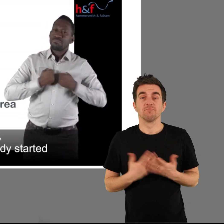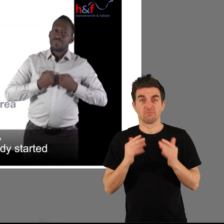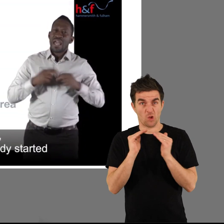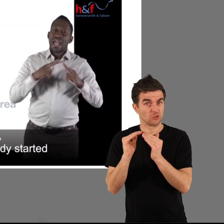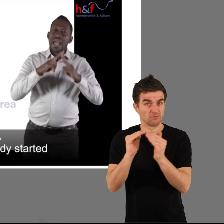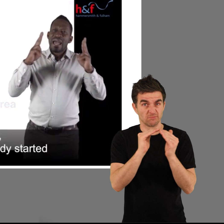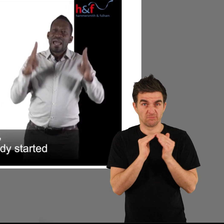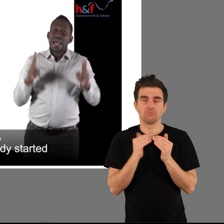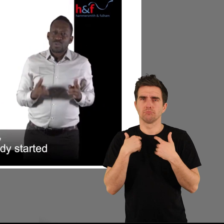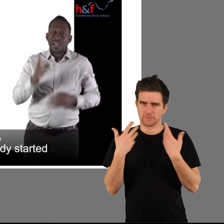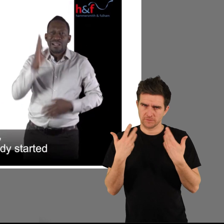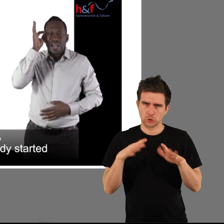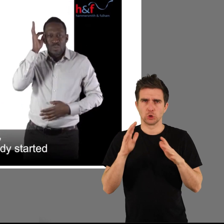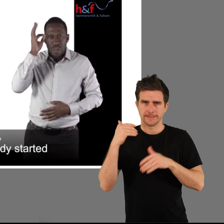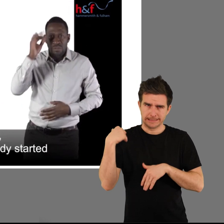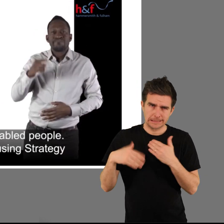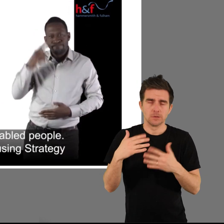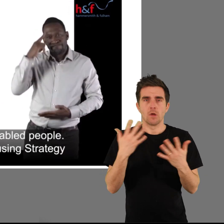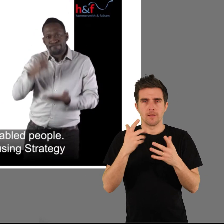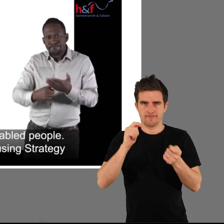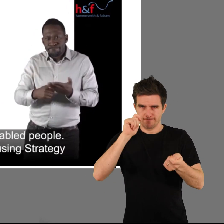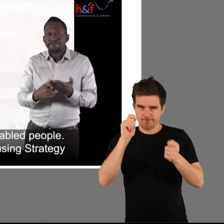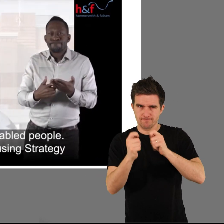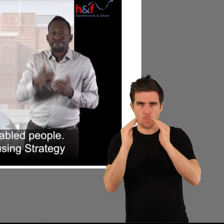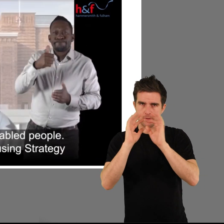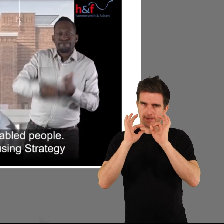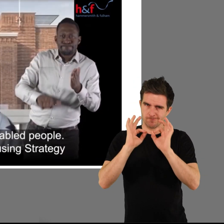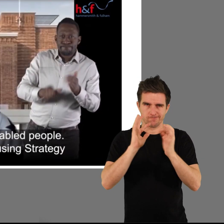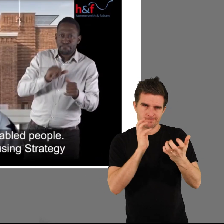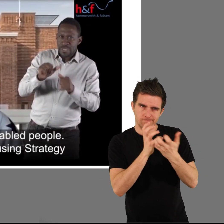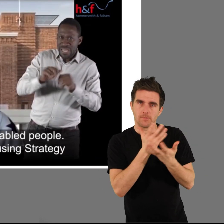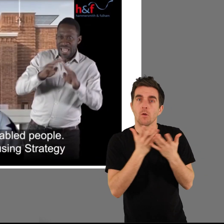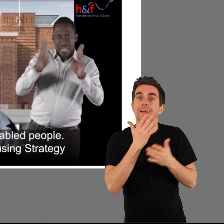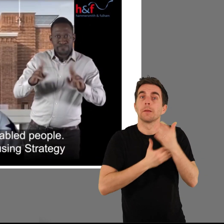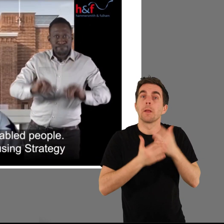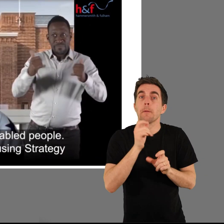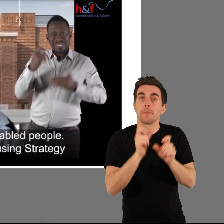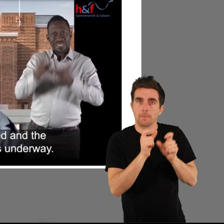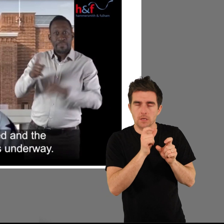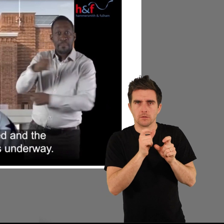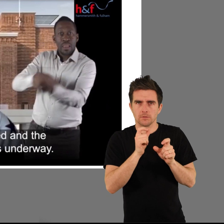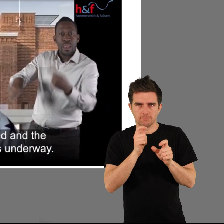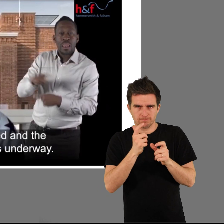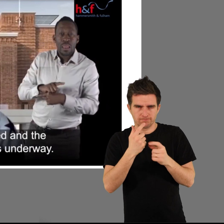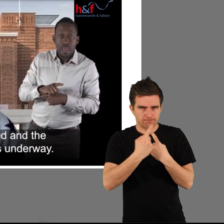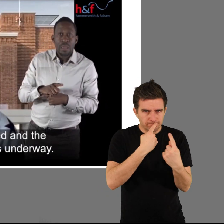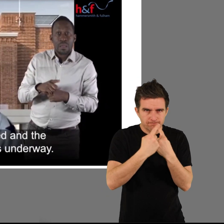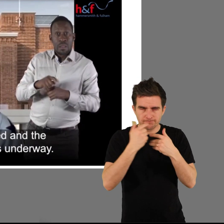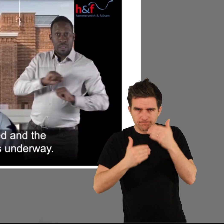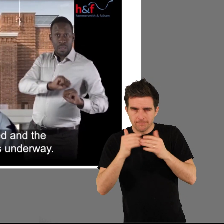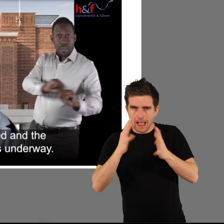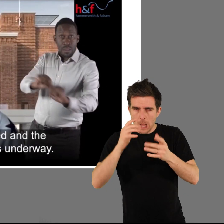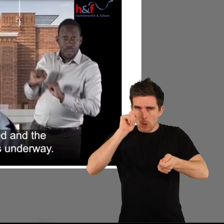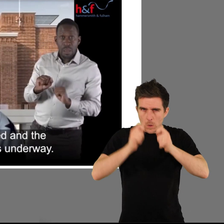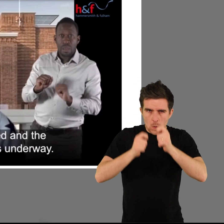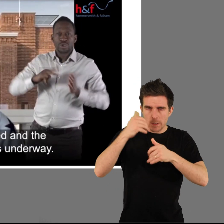On housing, the Council has already started on better housing for disabled people. A disabled people's housing strategy has been co-produced